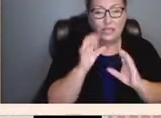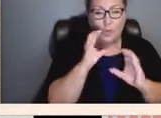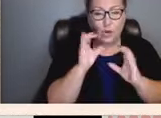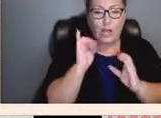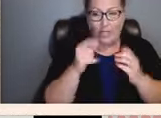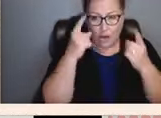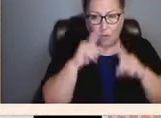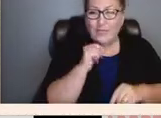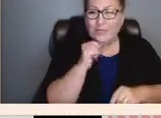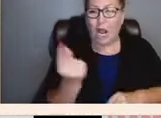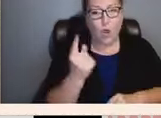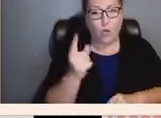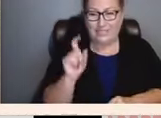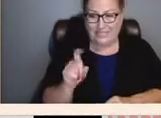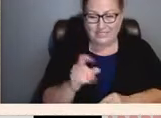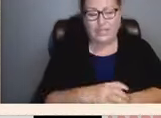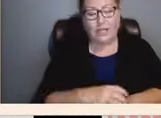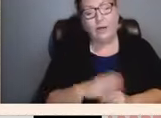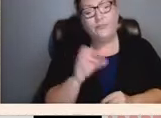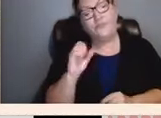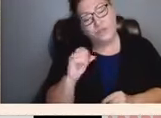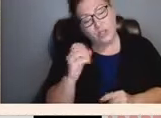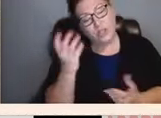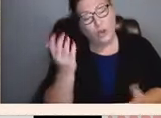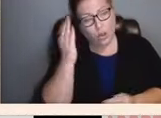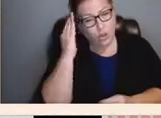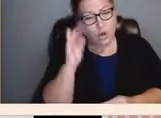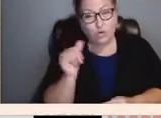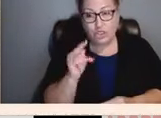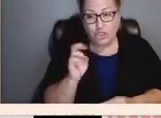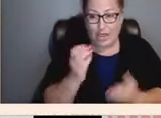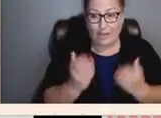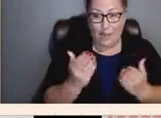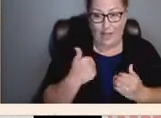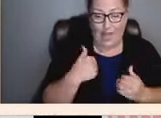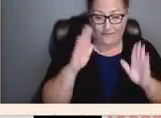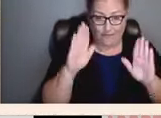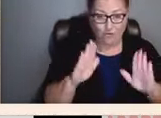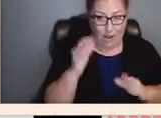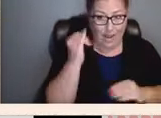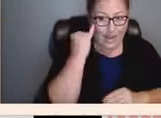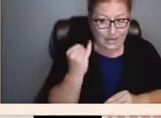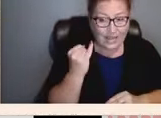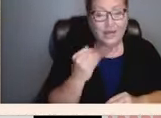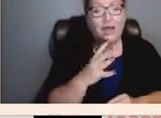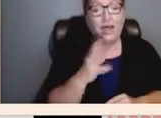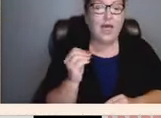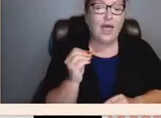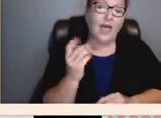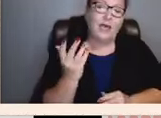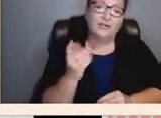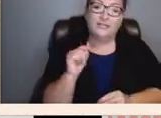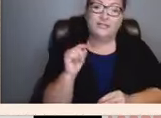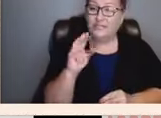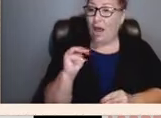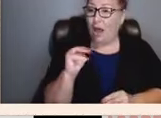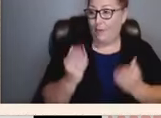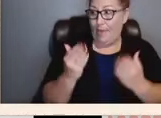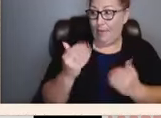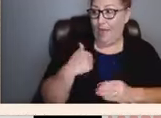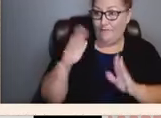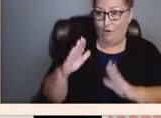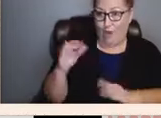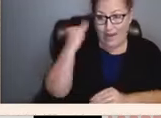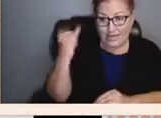necessary. So, Jane may have this great idea and Tom may have this great idea,